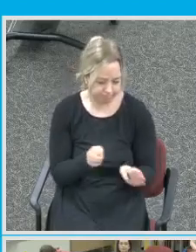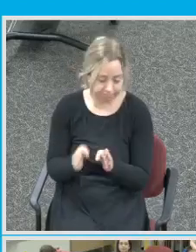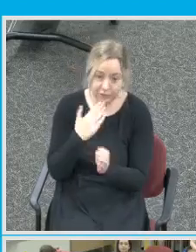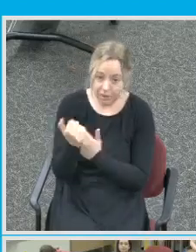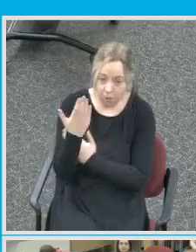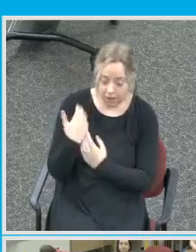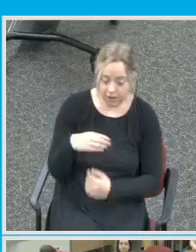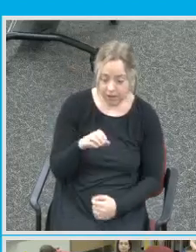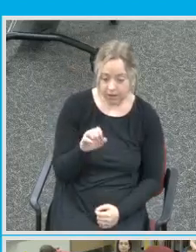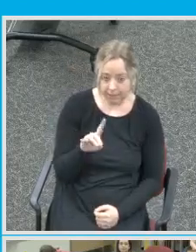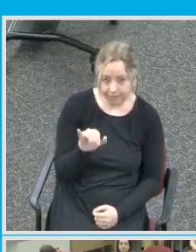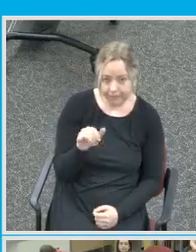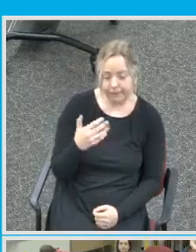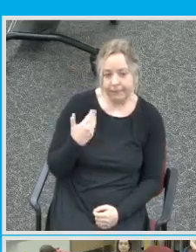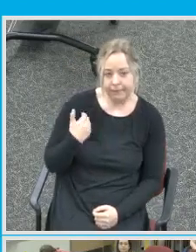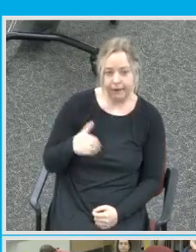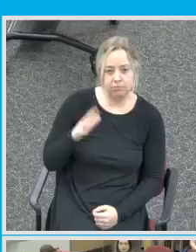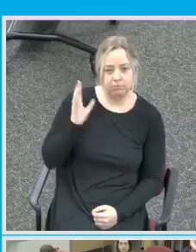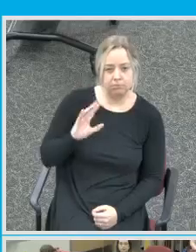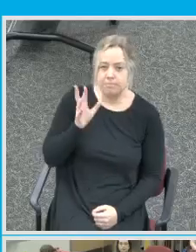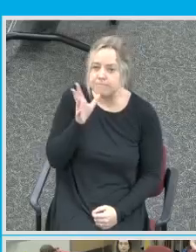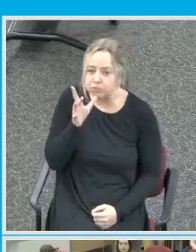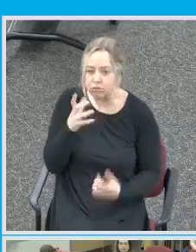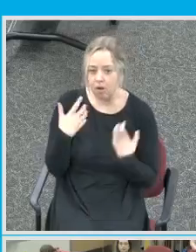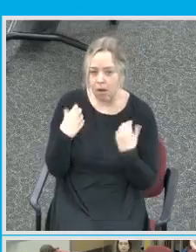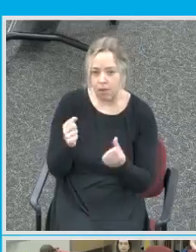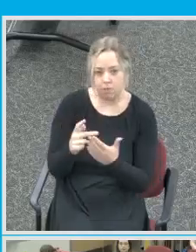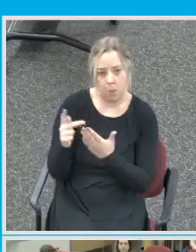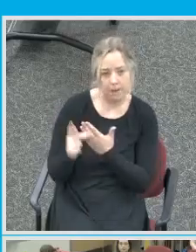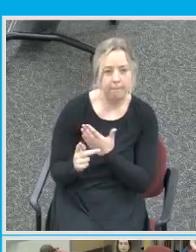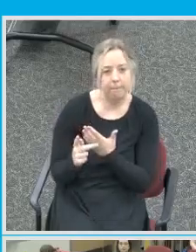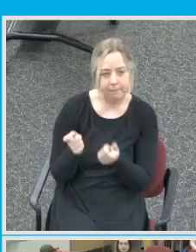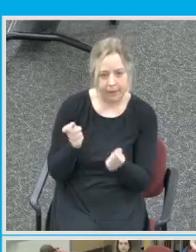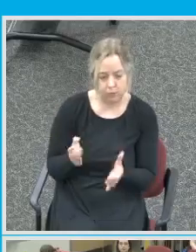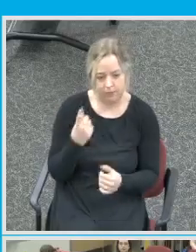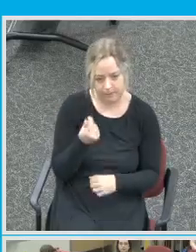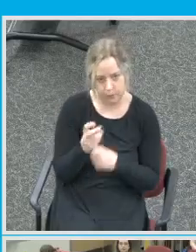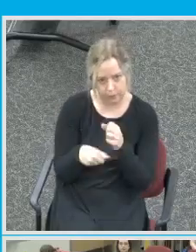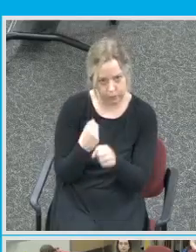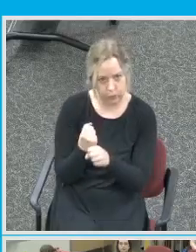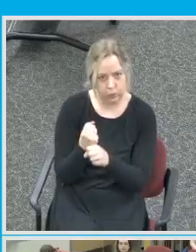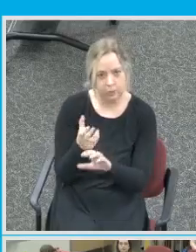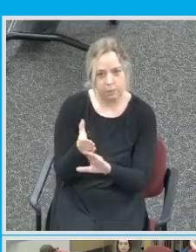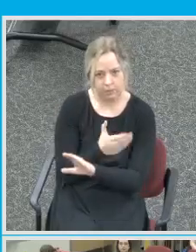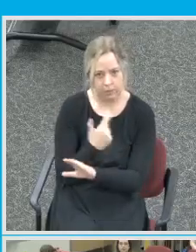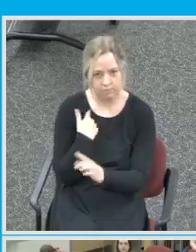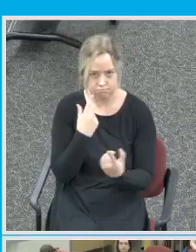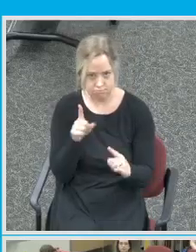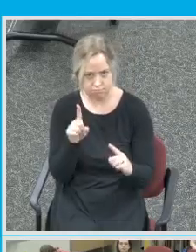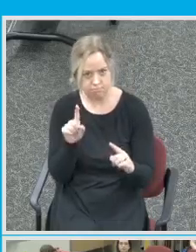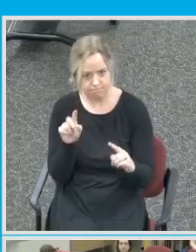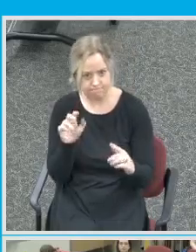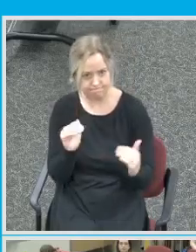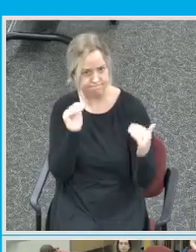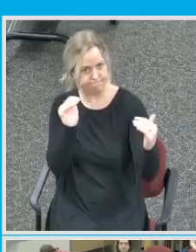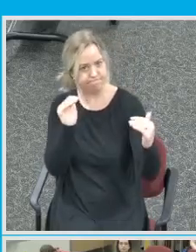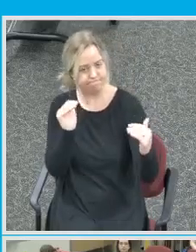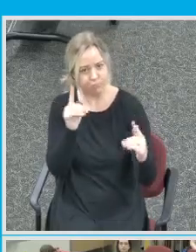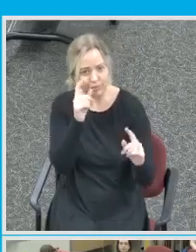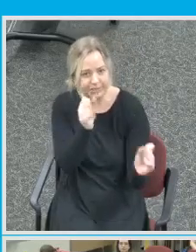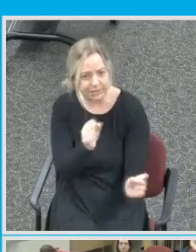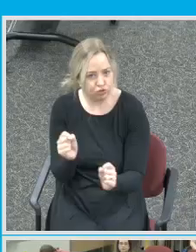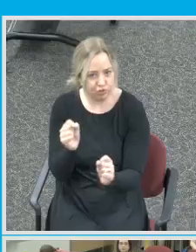My name is Emily Maney. I was the maternal child health program manager for 4 years before moving into the position of strategic initiatives